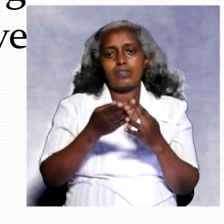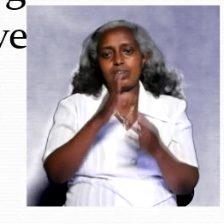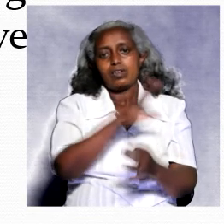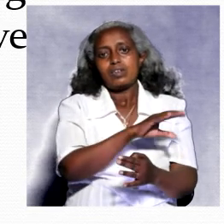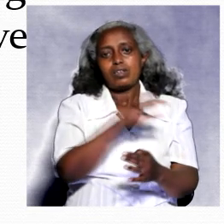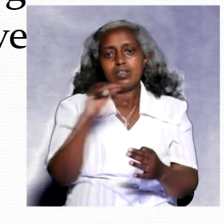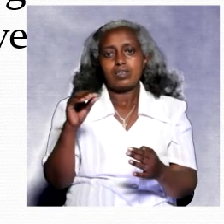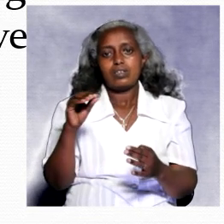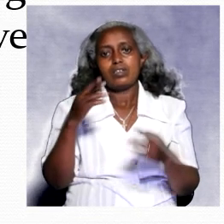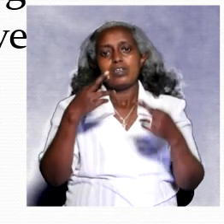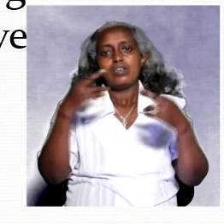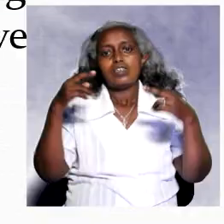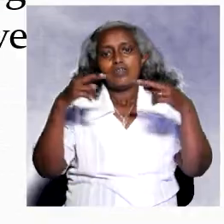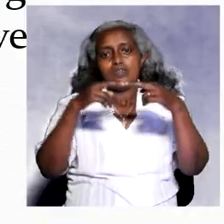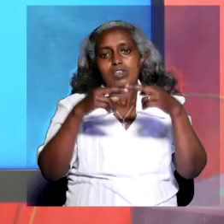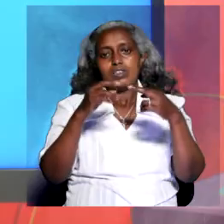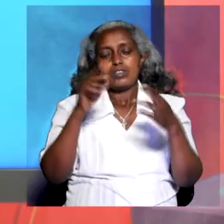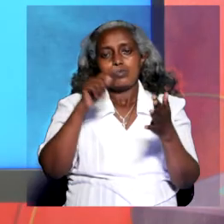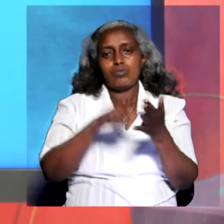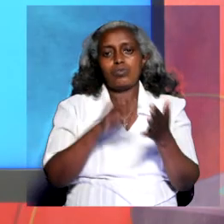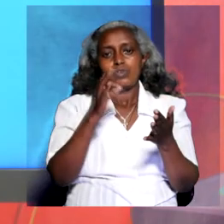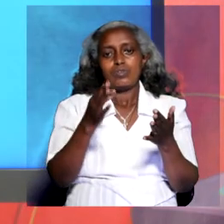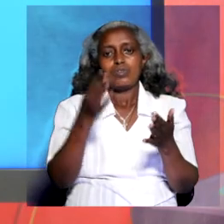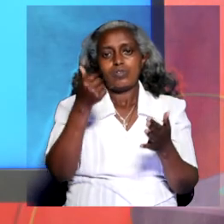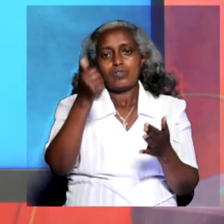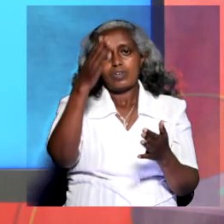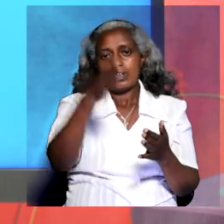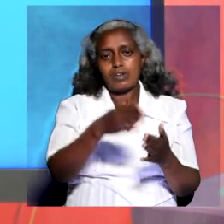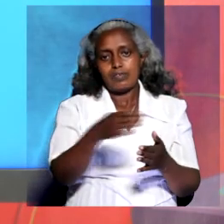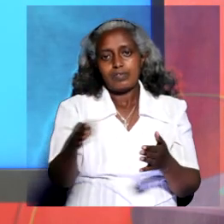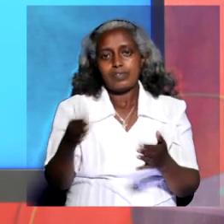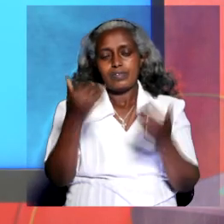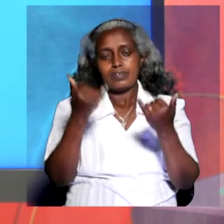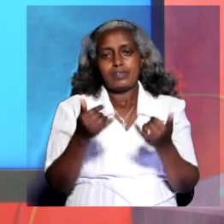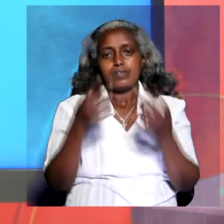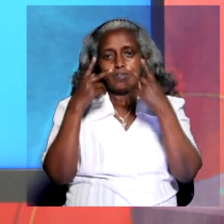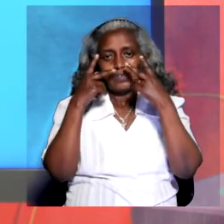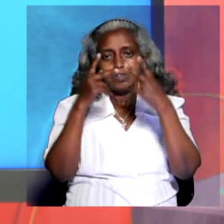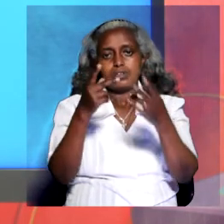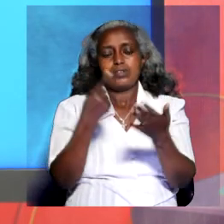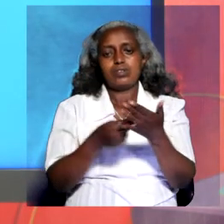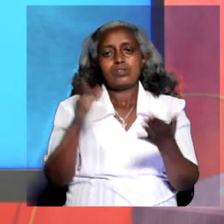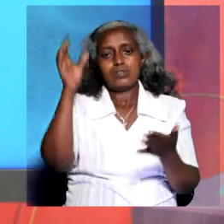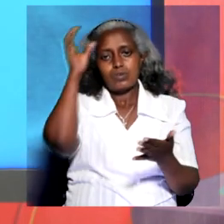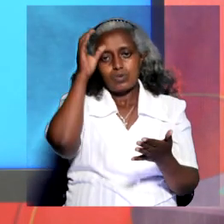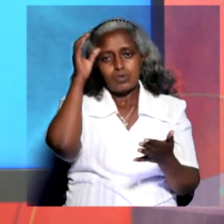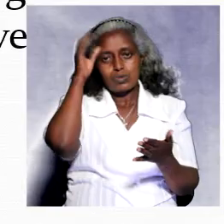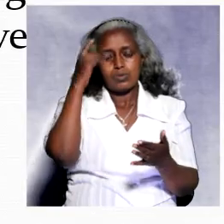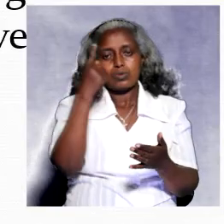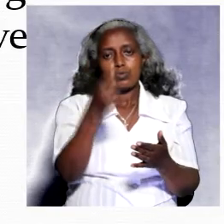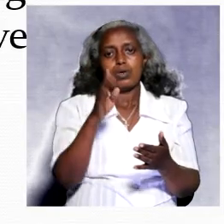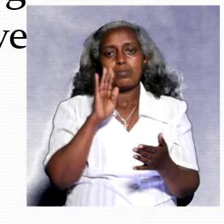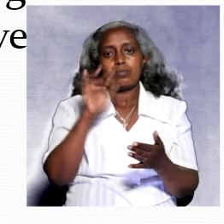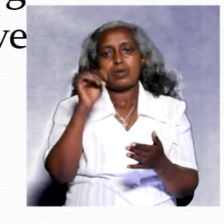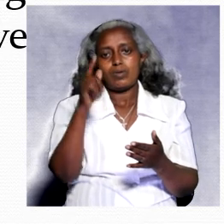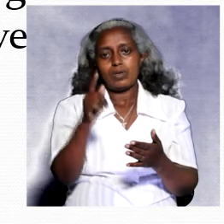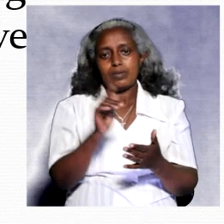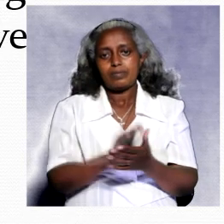and inflection point of a graph. Now let's see these concepts one by one.